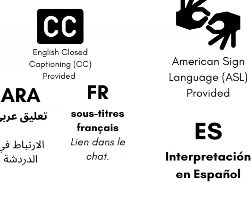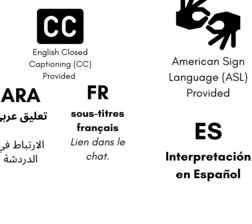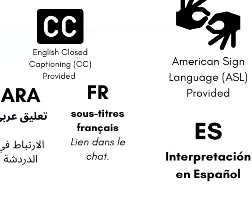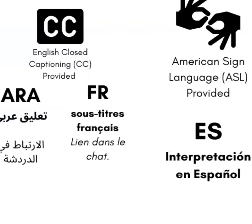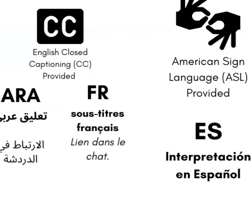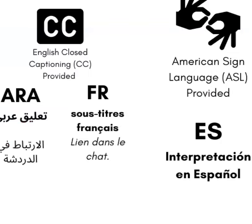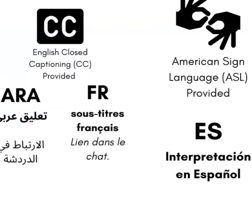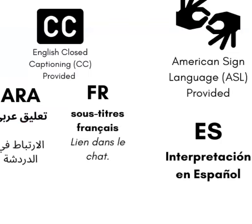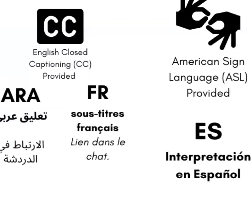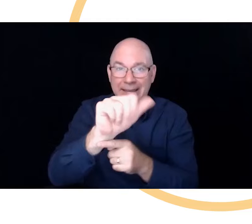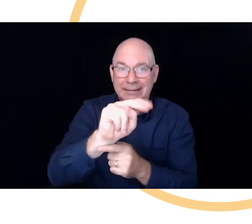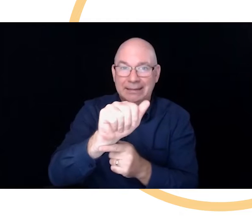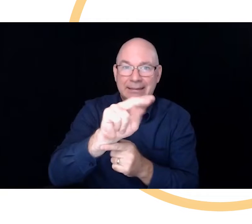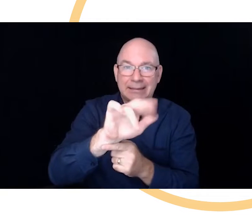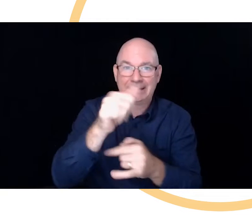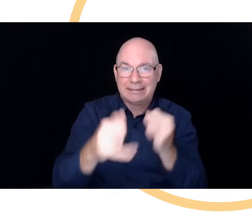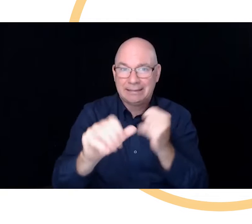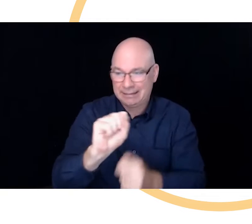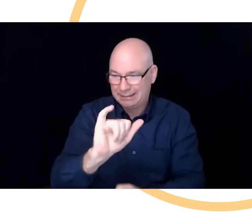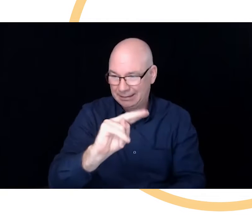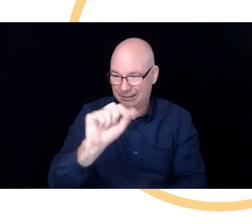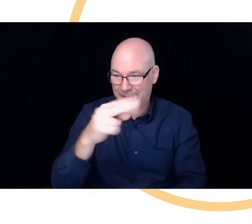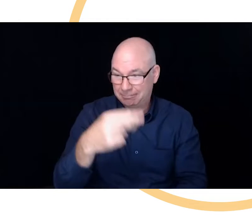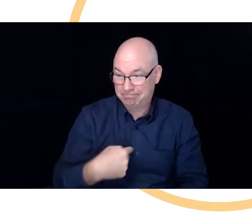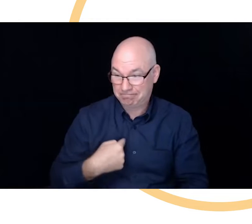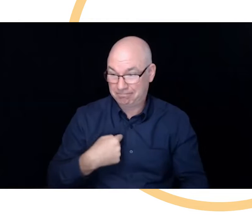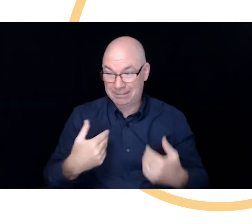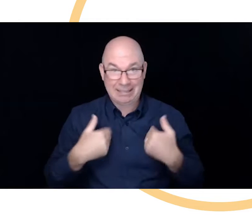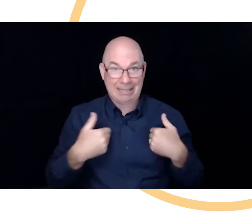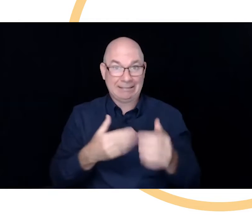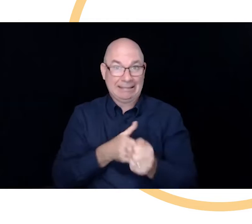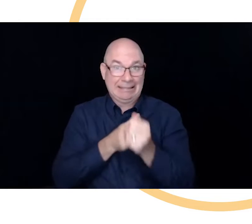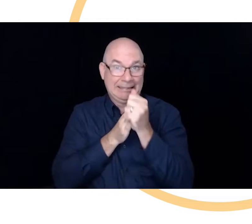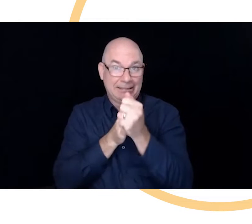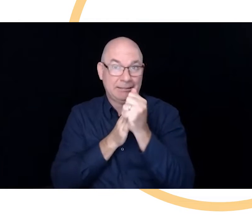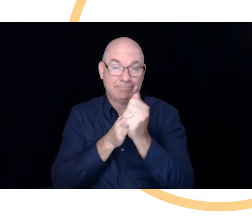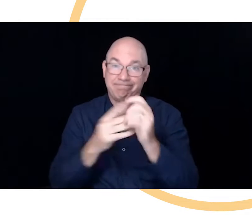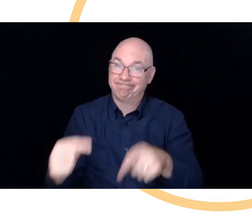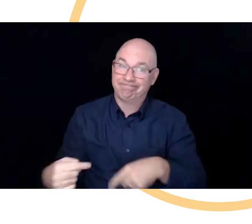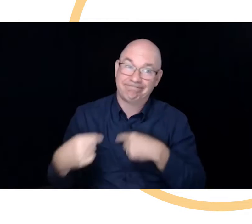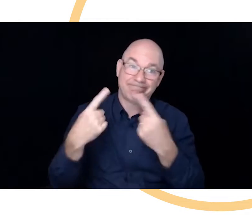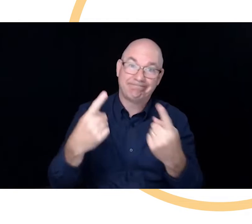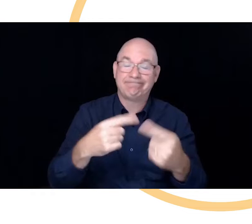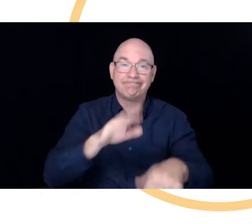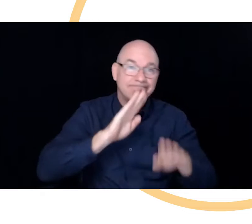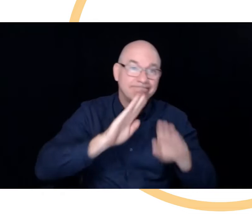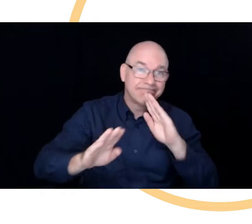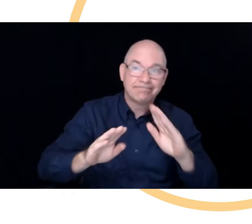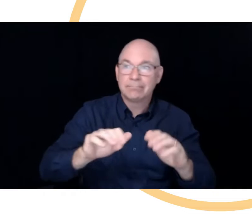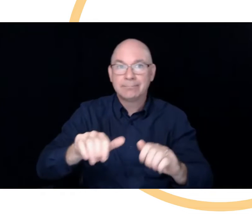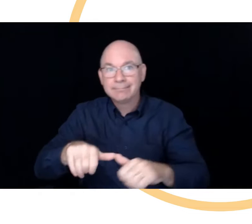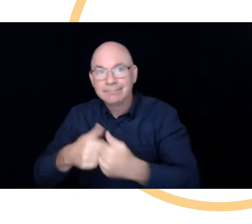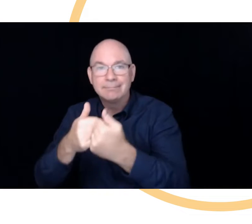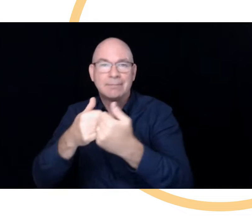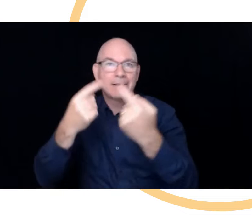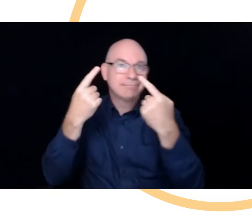through today's activities. Being a young leader, I have encountered many challenges and successes in my work.